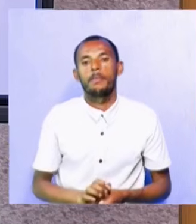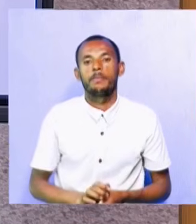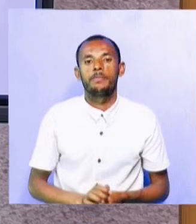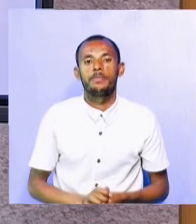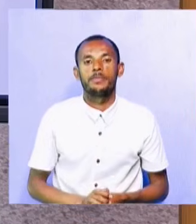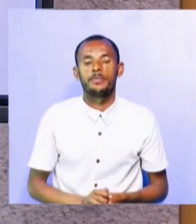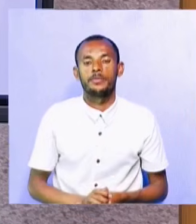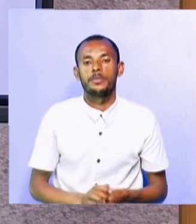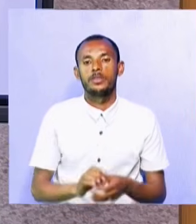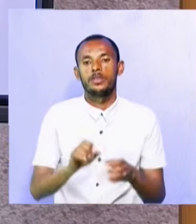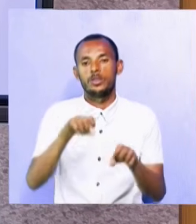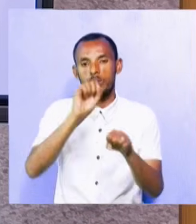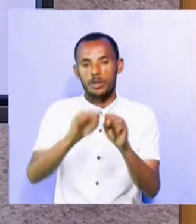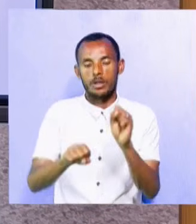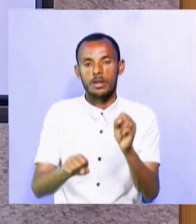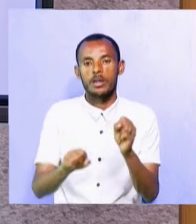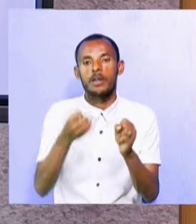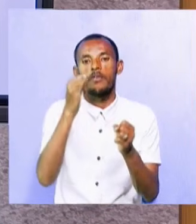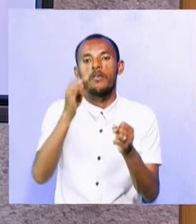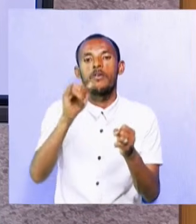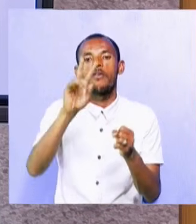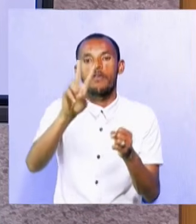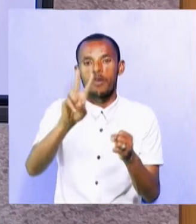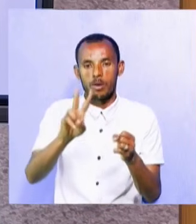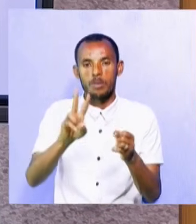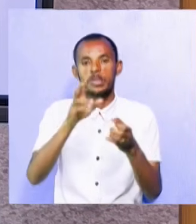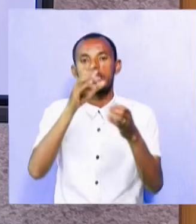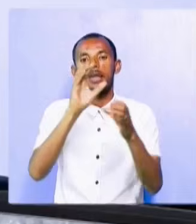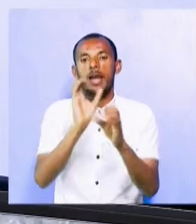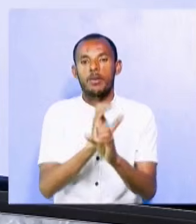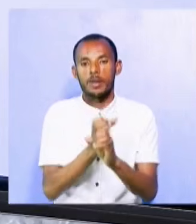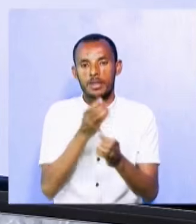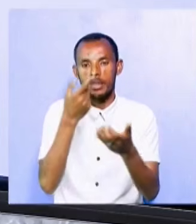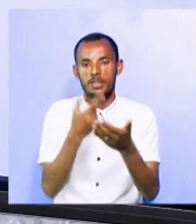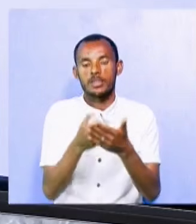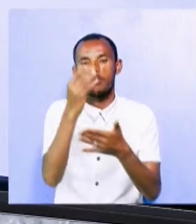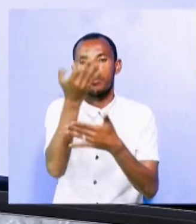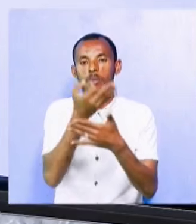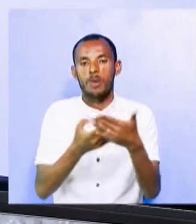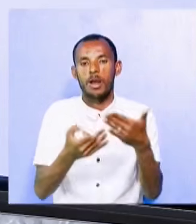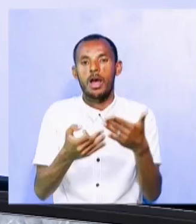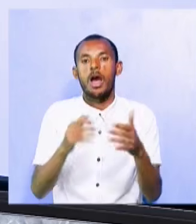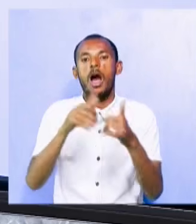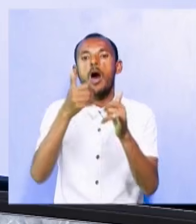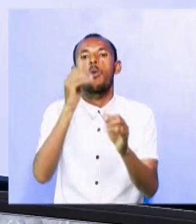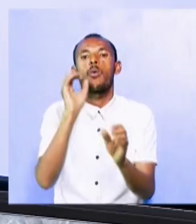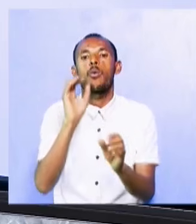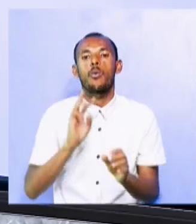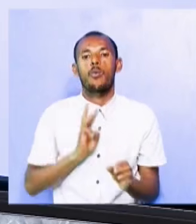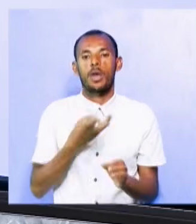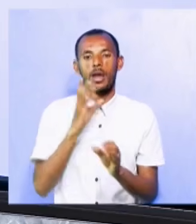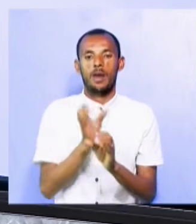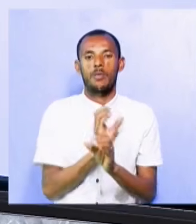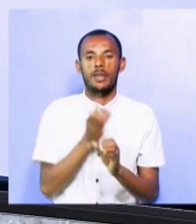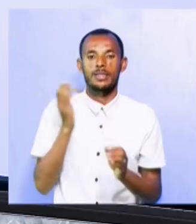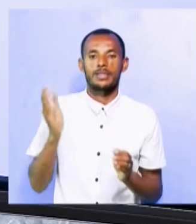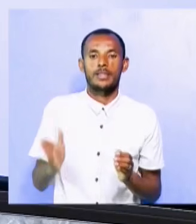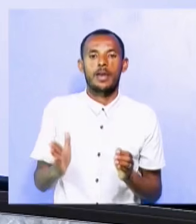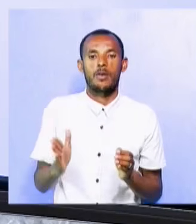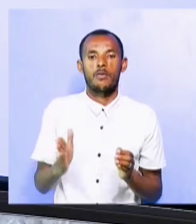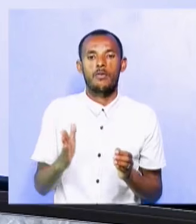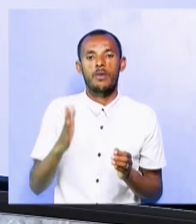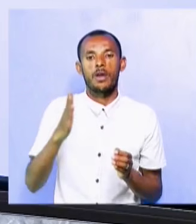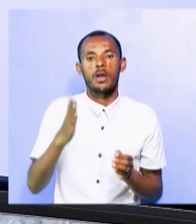volume. So if volume is calculated in this way, how do we calculate the side of the